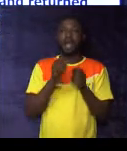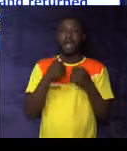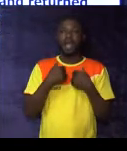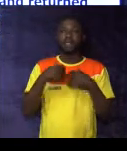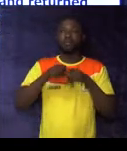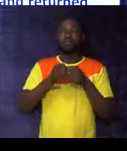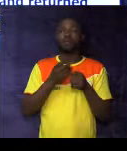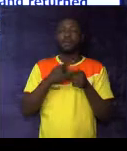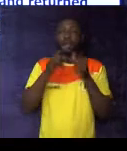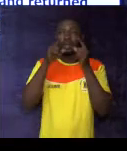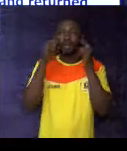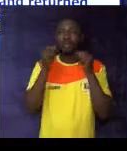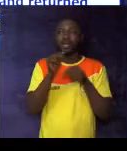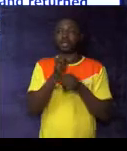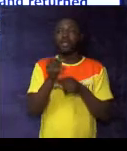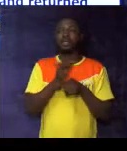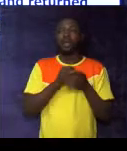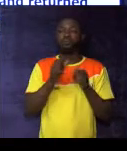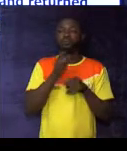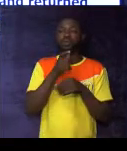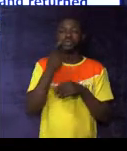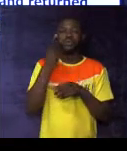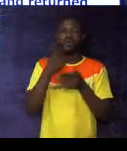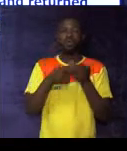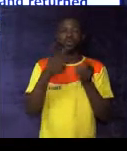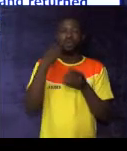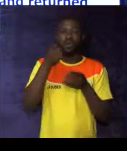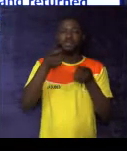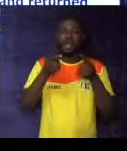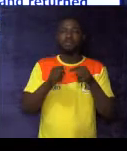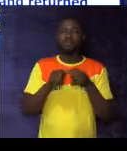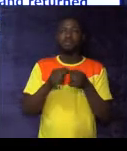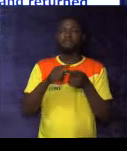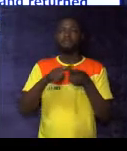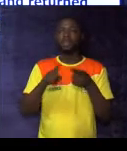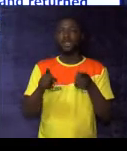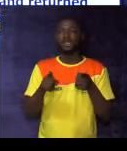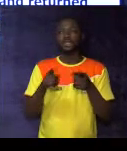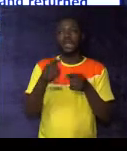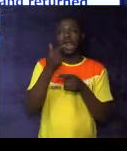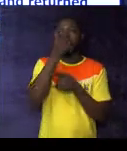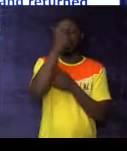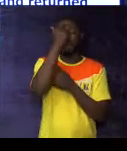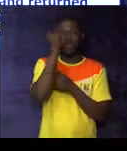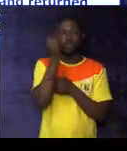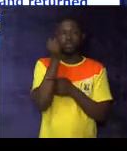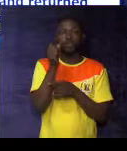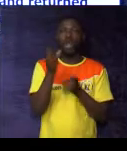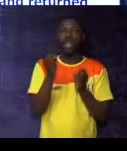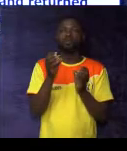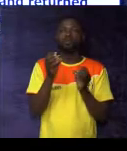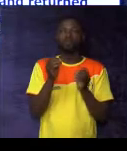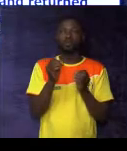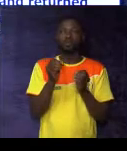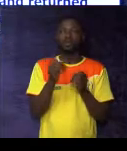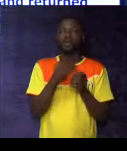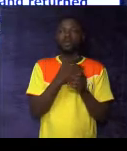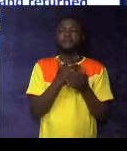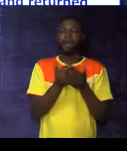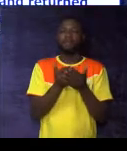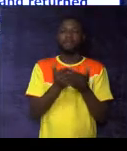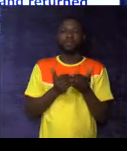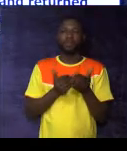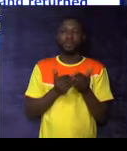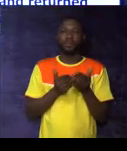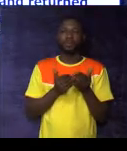glasses, dash. I couldn't see what was happening. But, because,